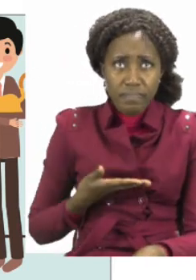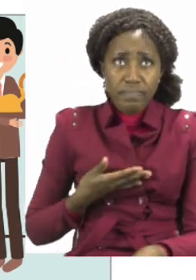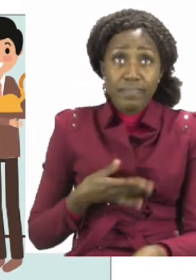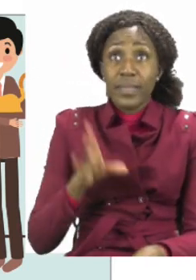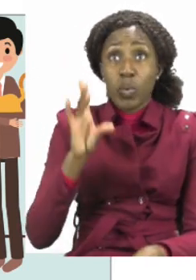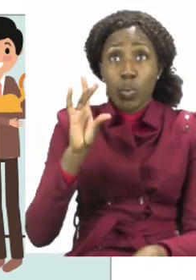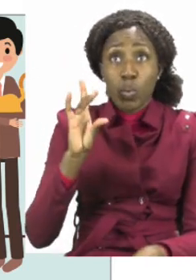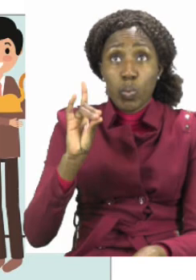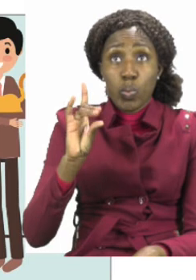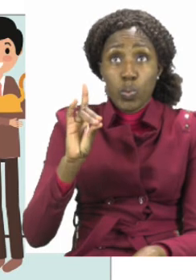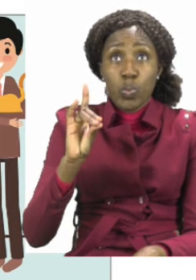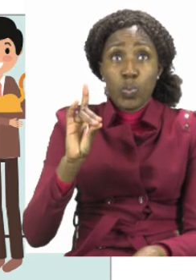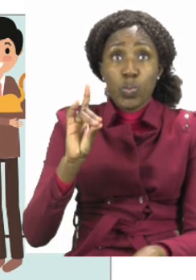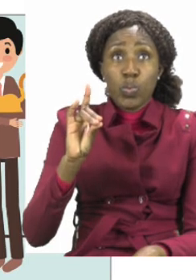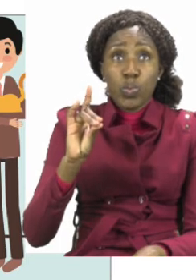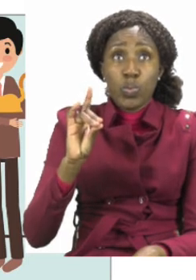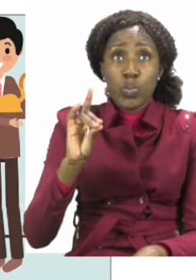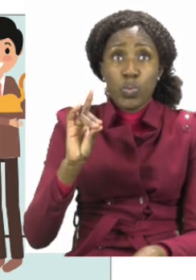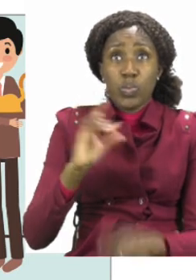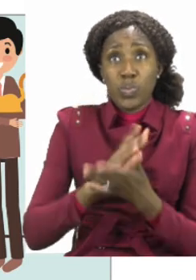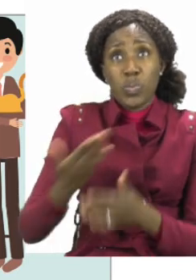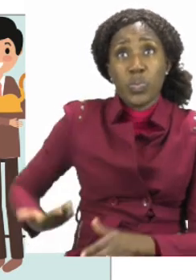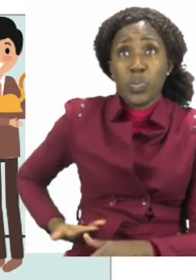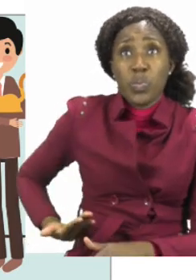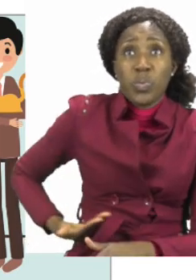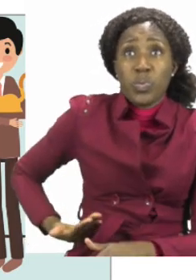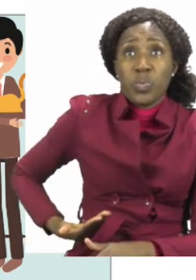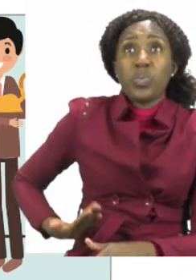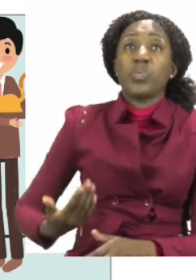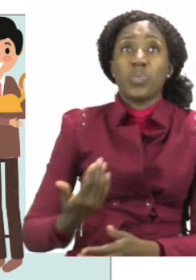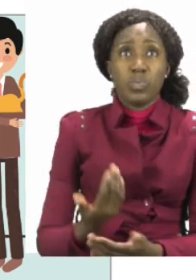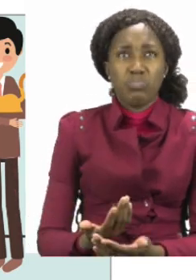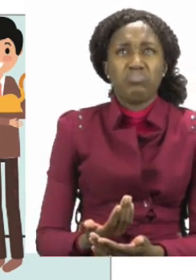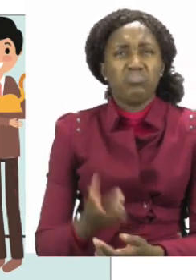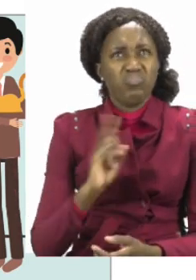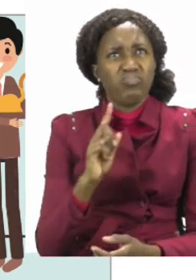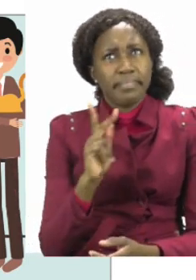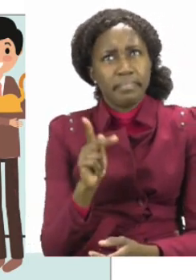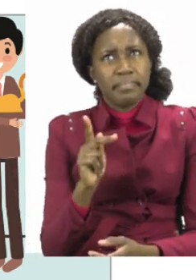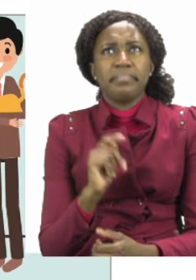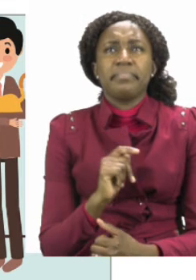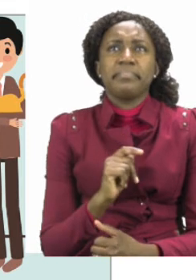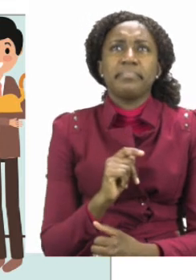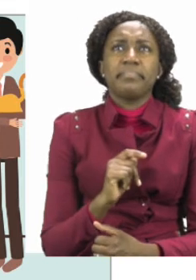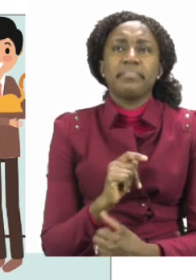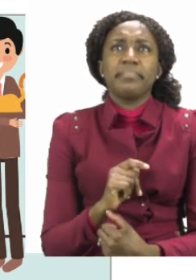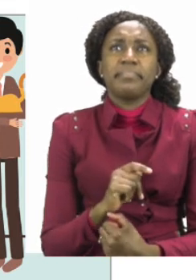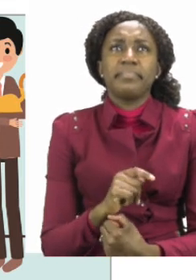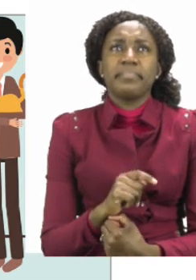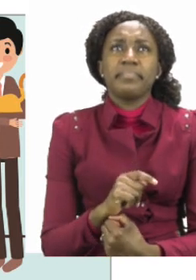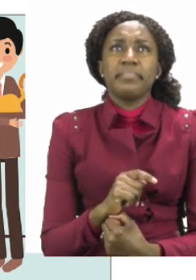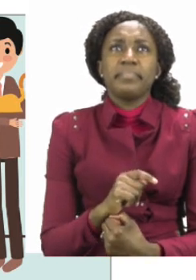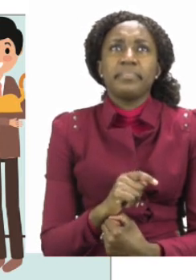dog, some chairs. What else do you see in this picture?